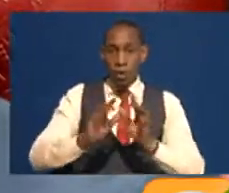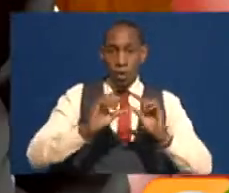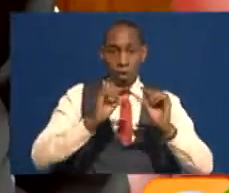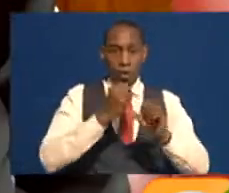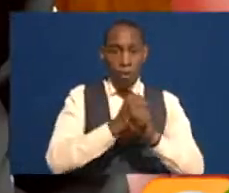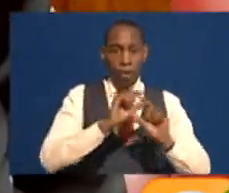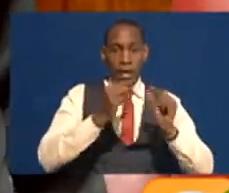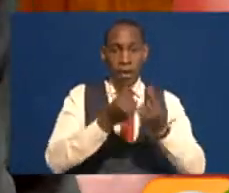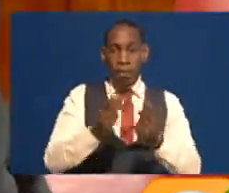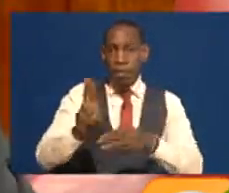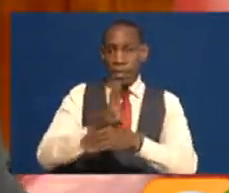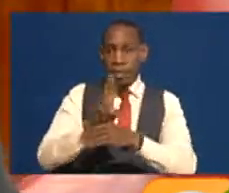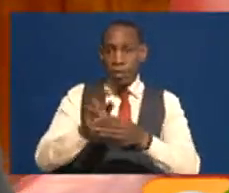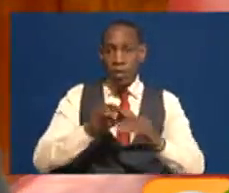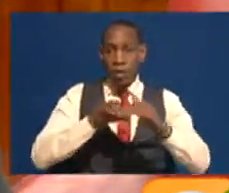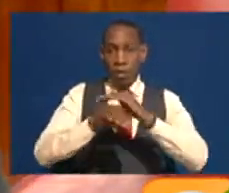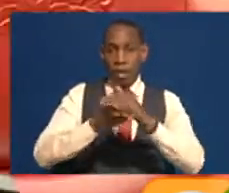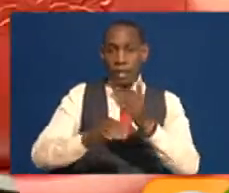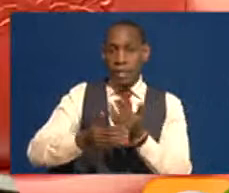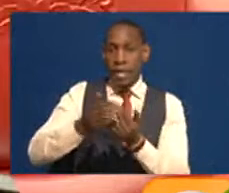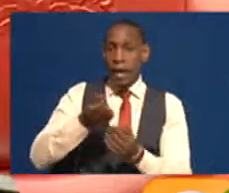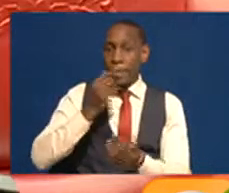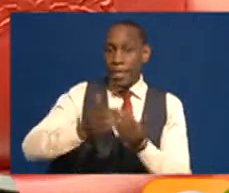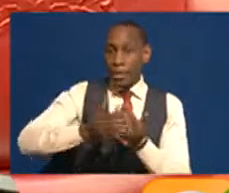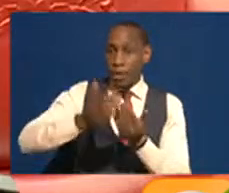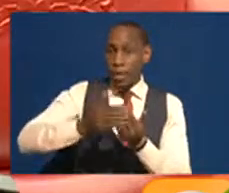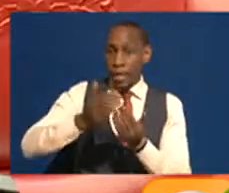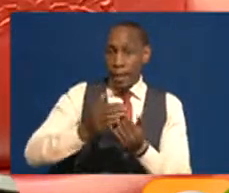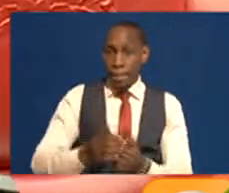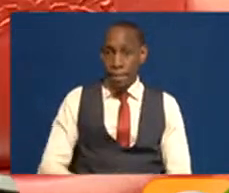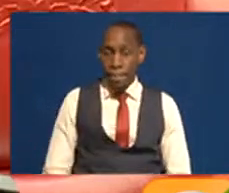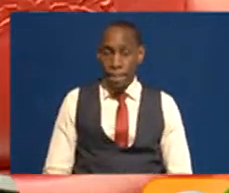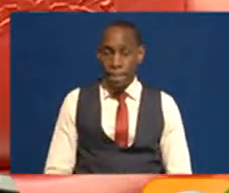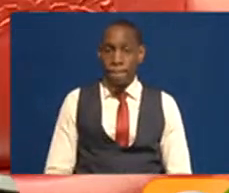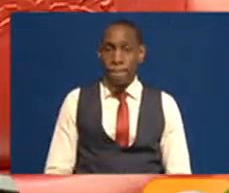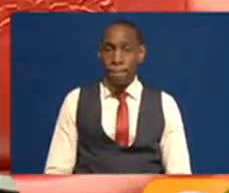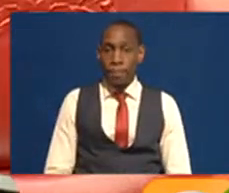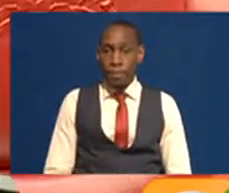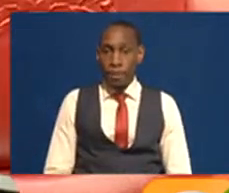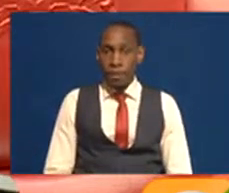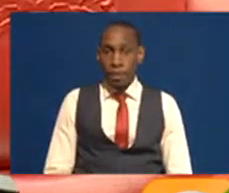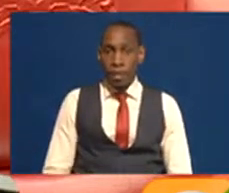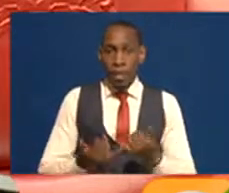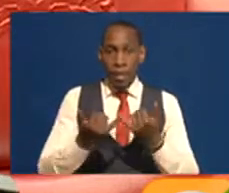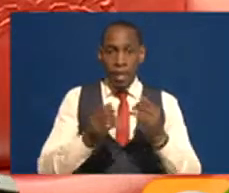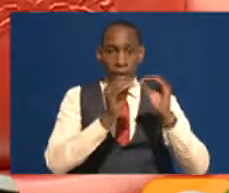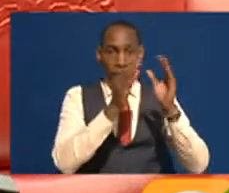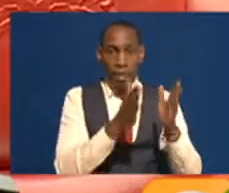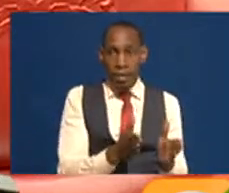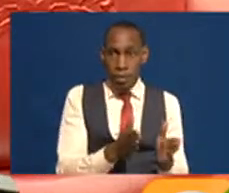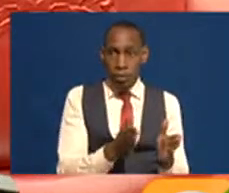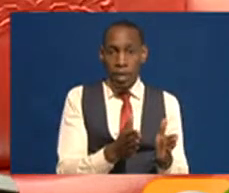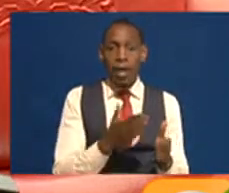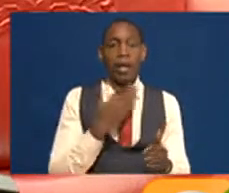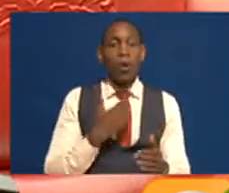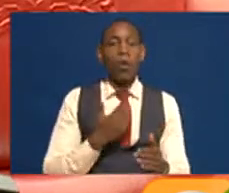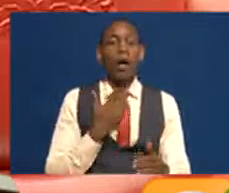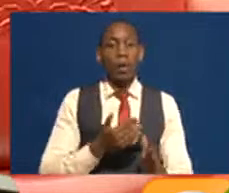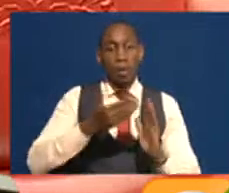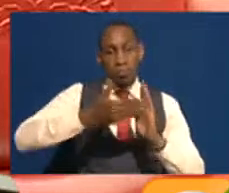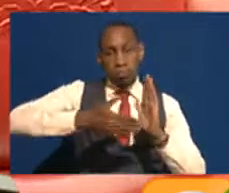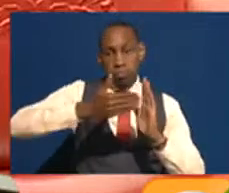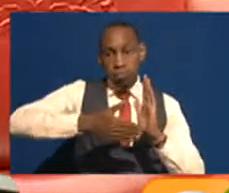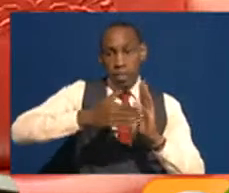would apply even in access to treatment. Can you investigate from your end that the teachers who go for operations